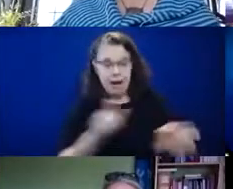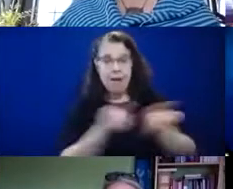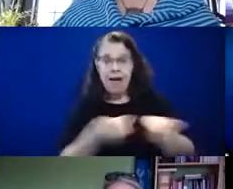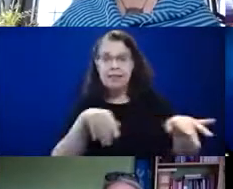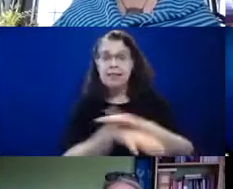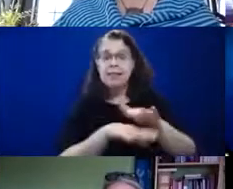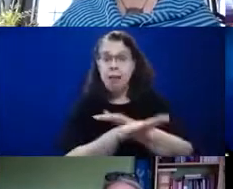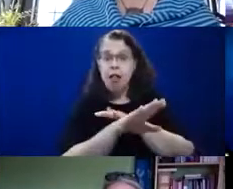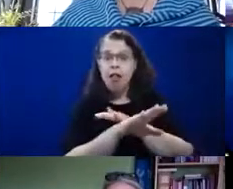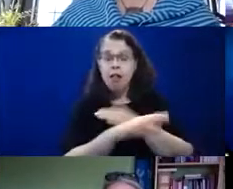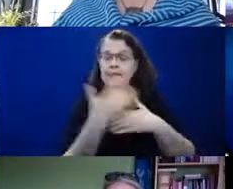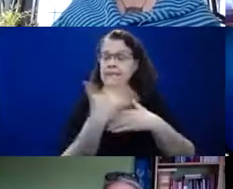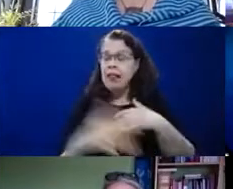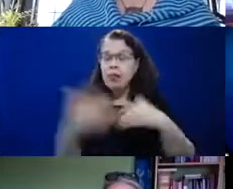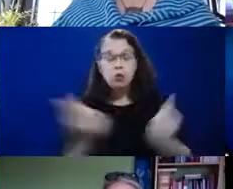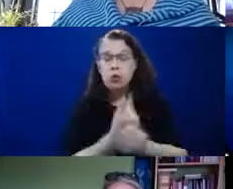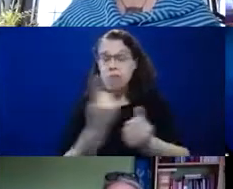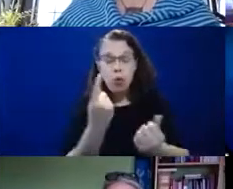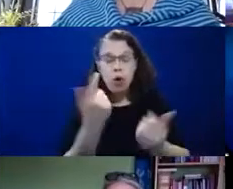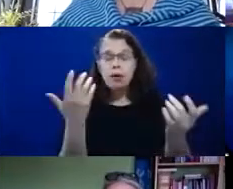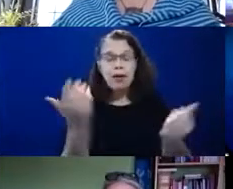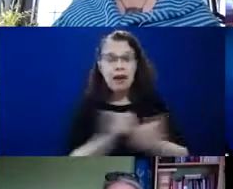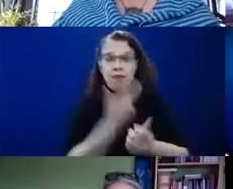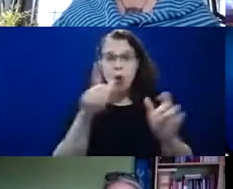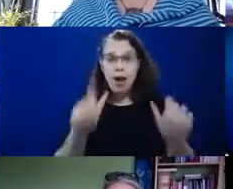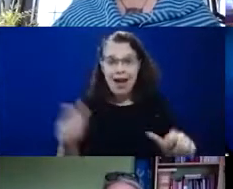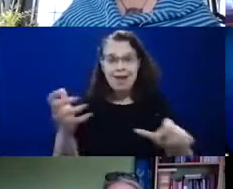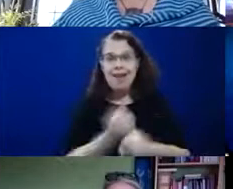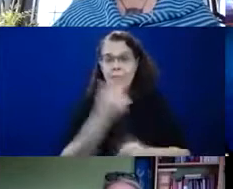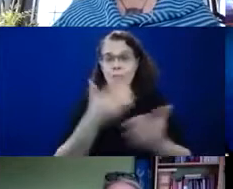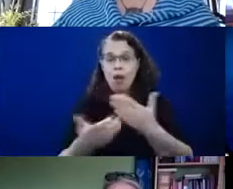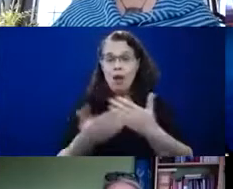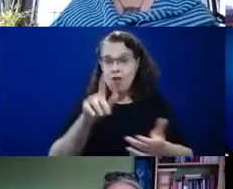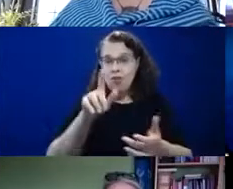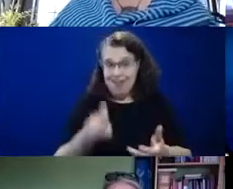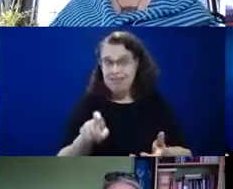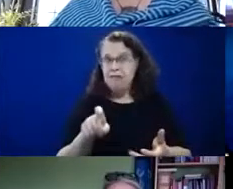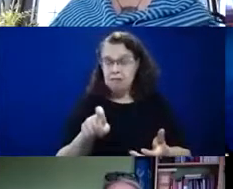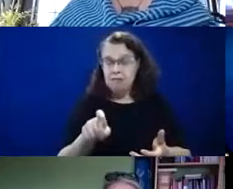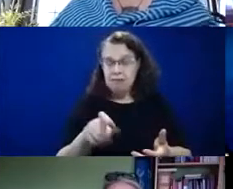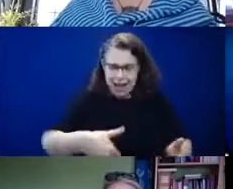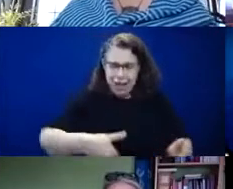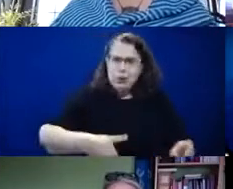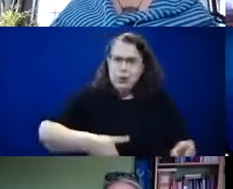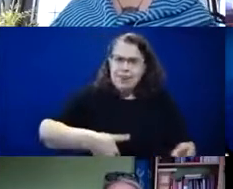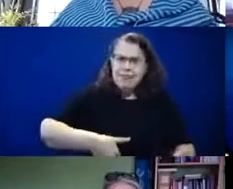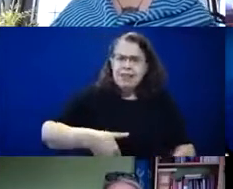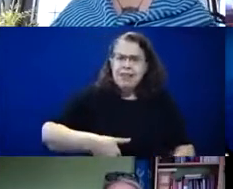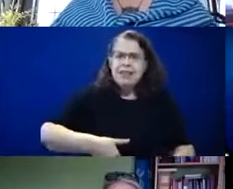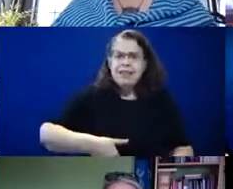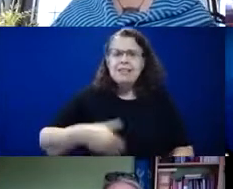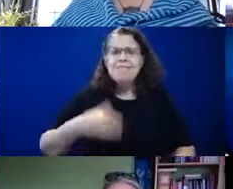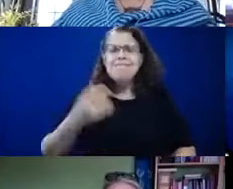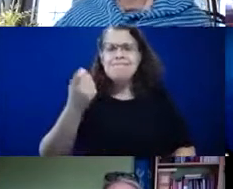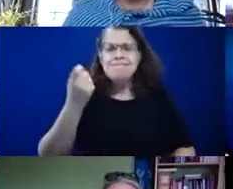to everyone and everyone can get what they need. And, you know, again, intuitively, I get it that,